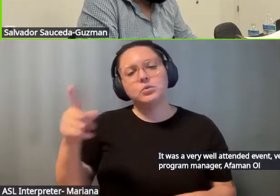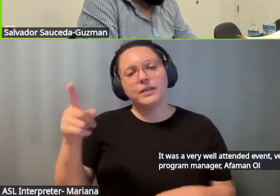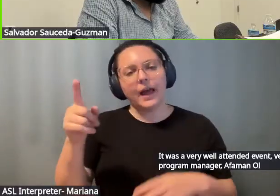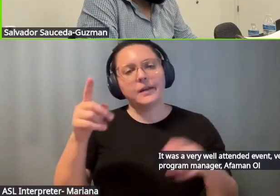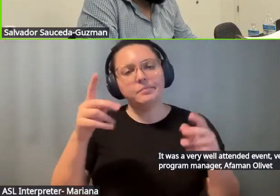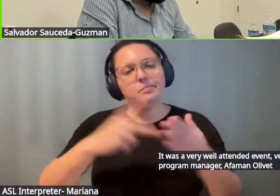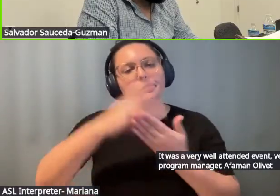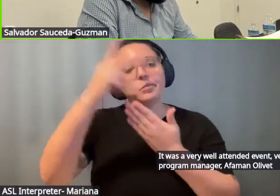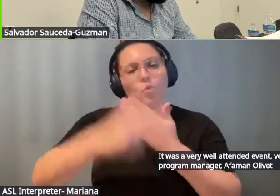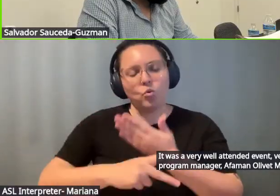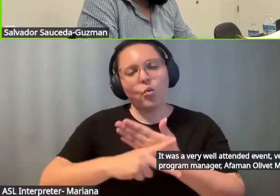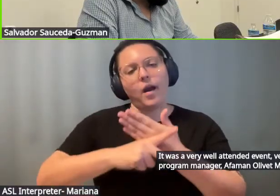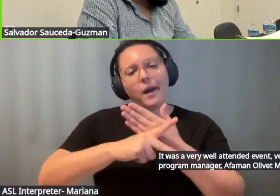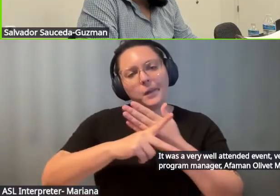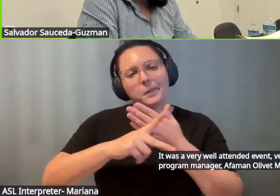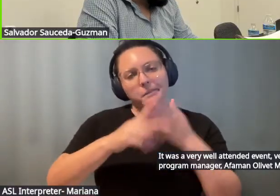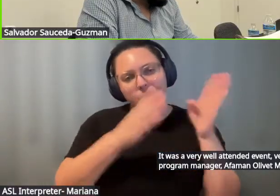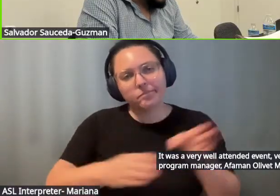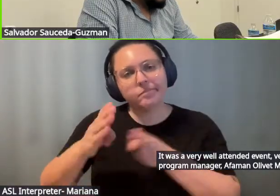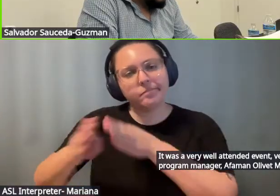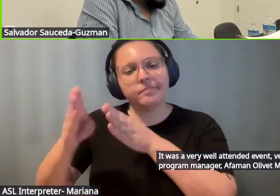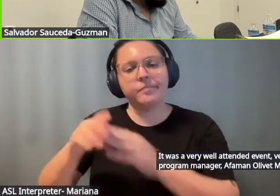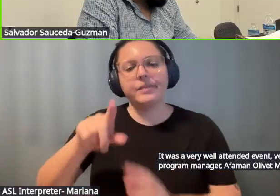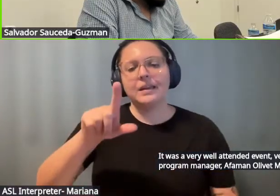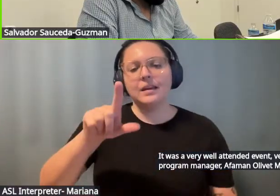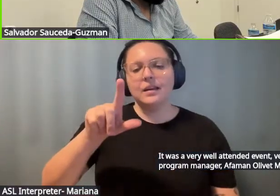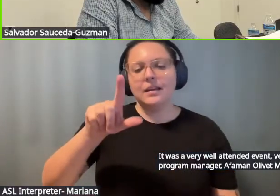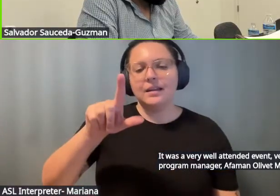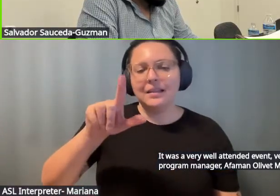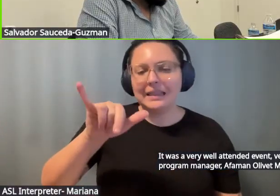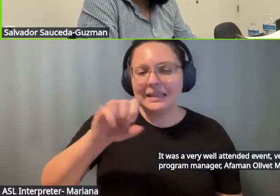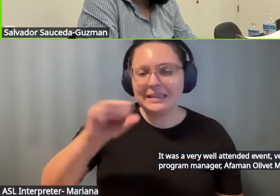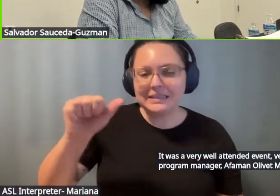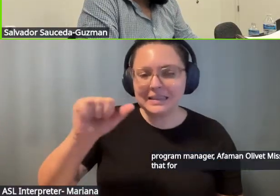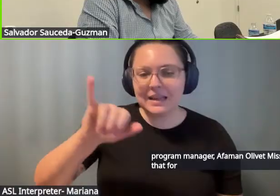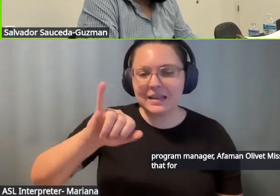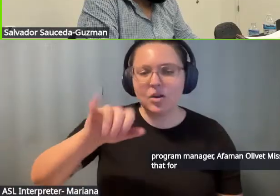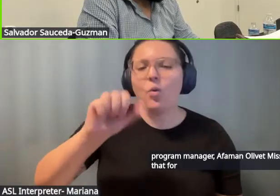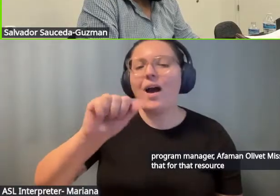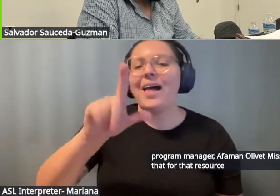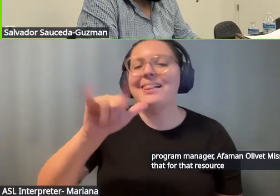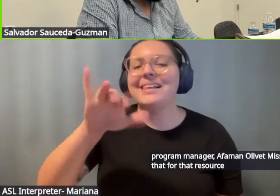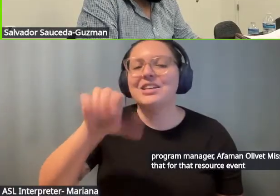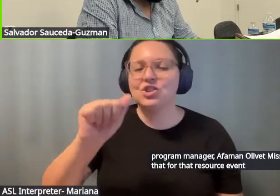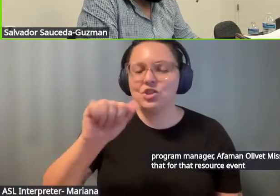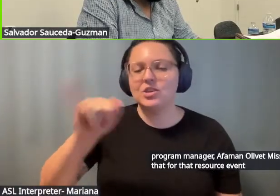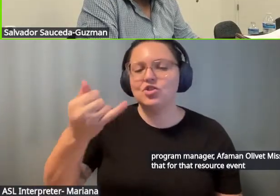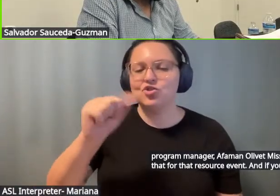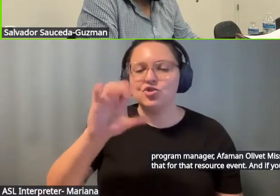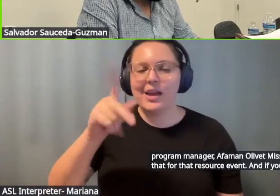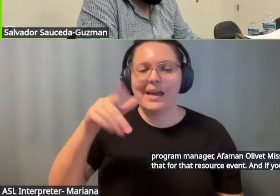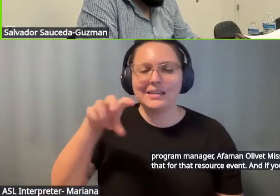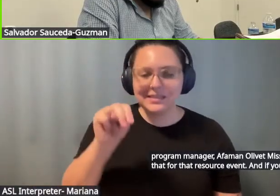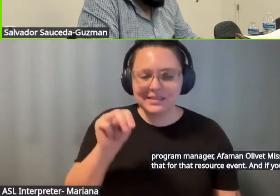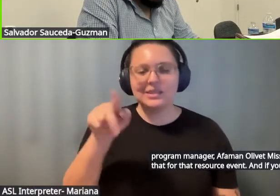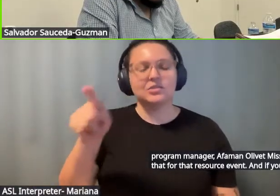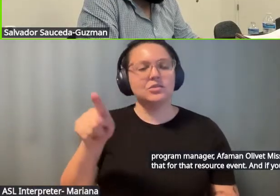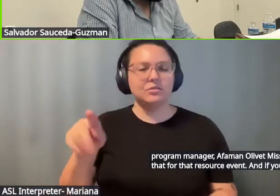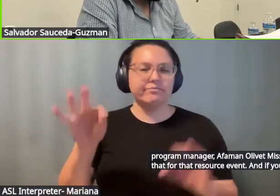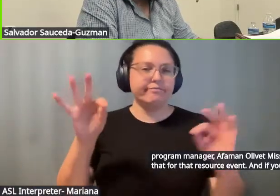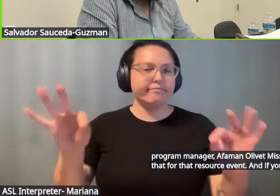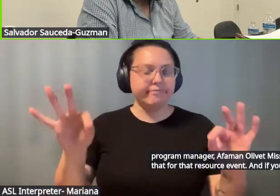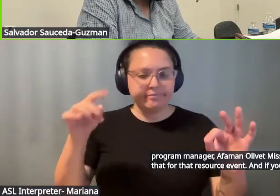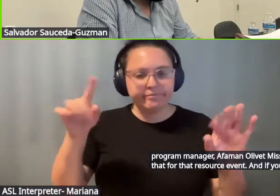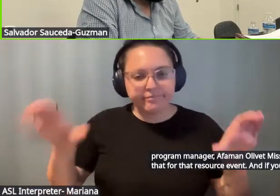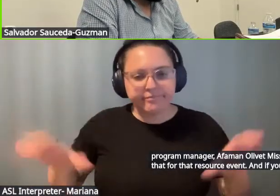Miss Alicia Jackson. She performed very well for that resource event. And if you haven't already been in contact with our